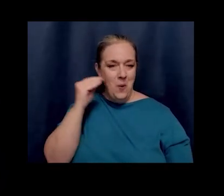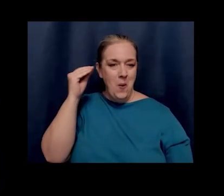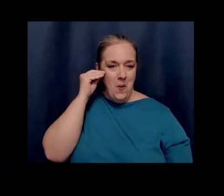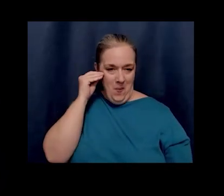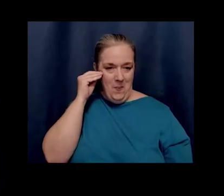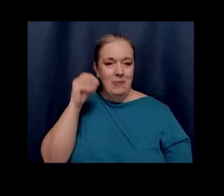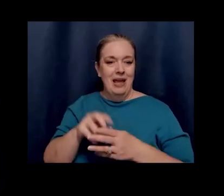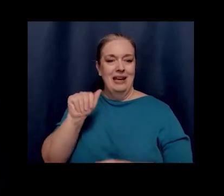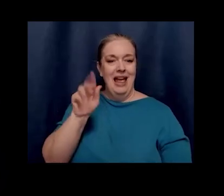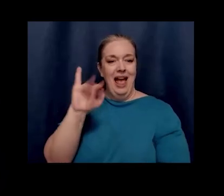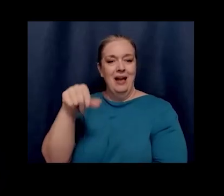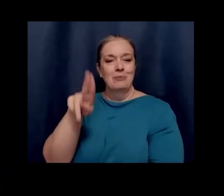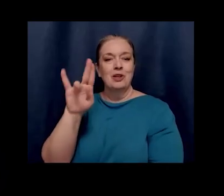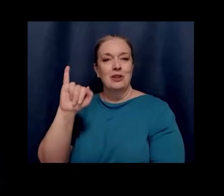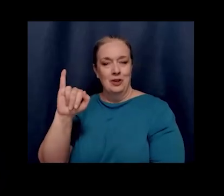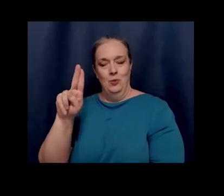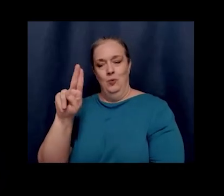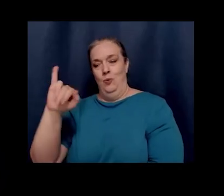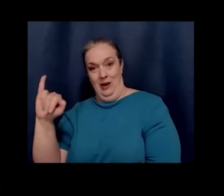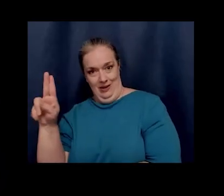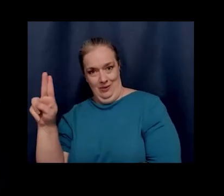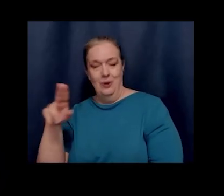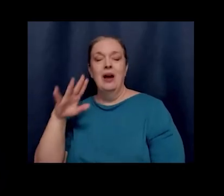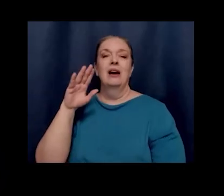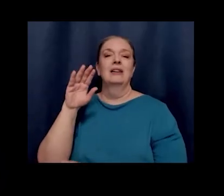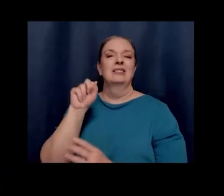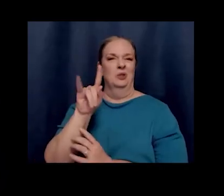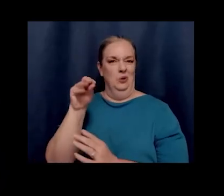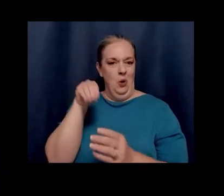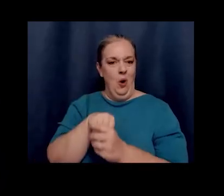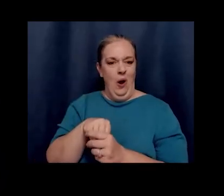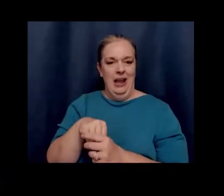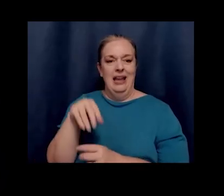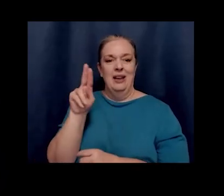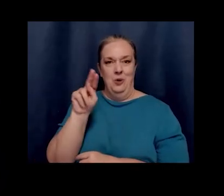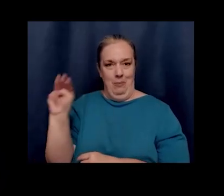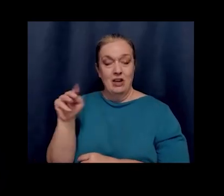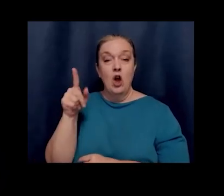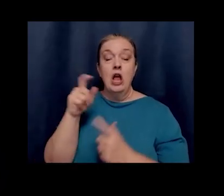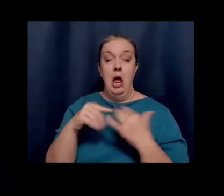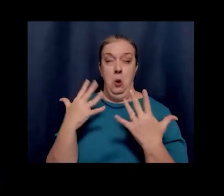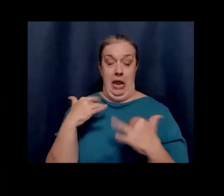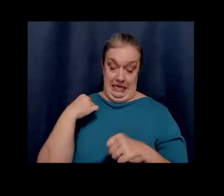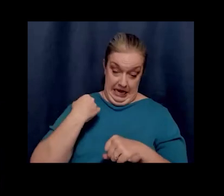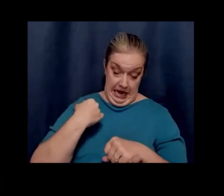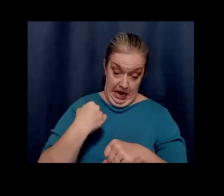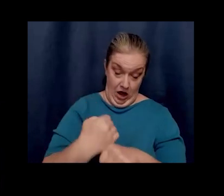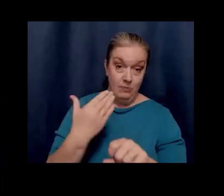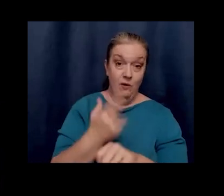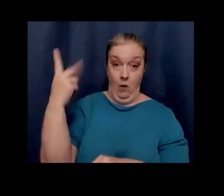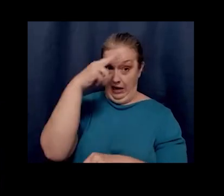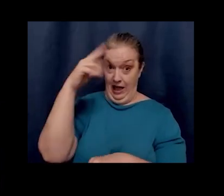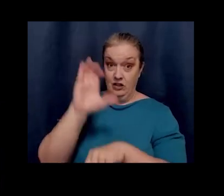one of the most famous examples. She had to wait years until the Catholic Church would sell her this property, and then